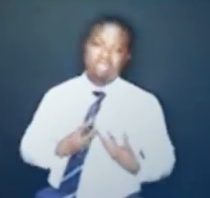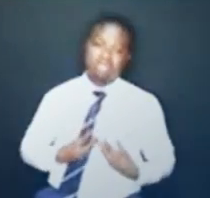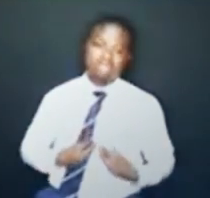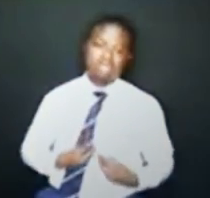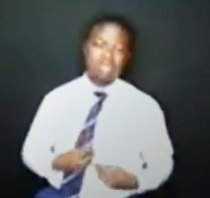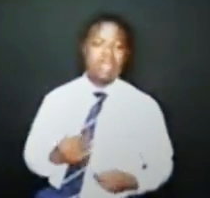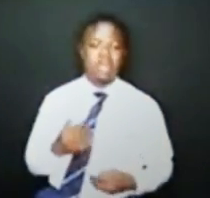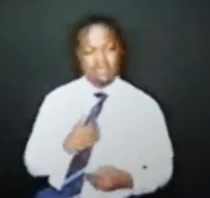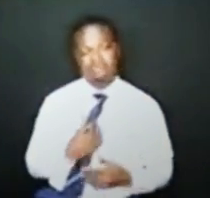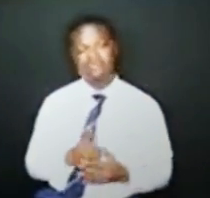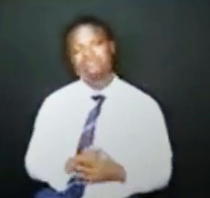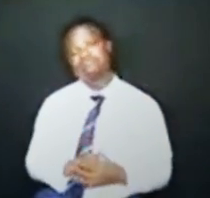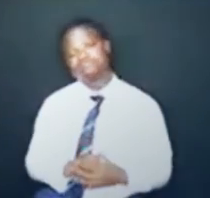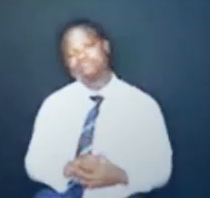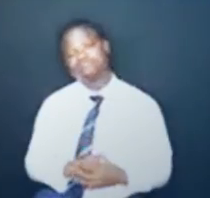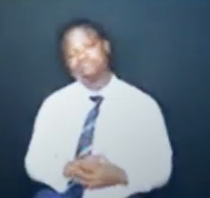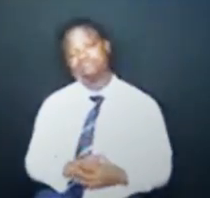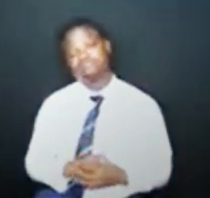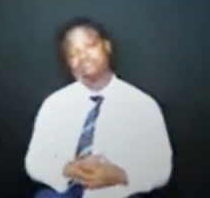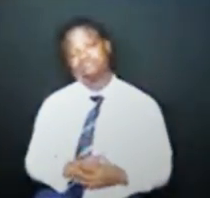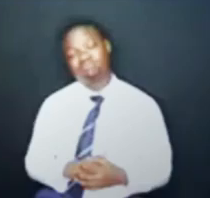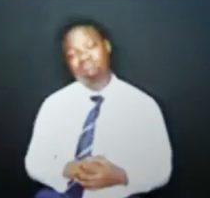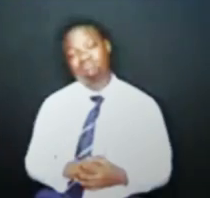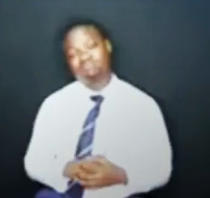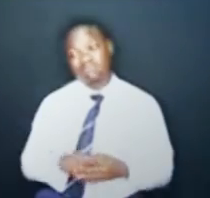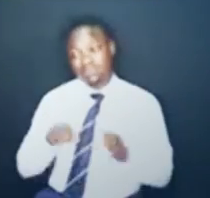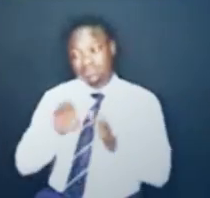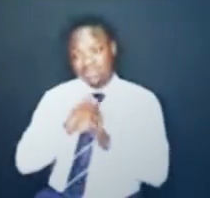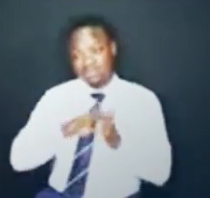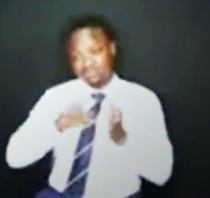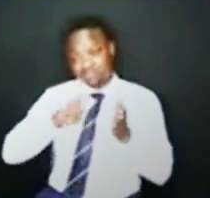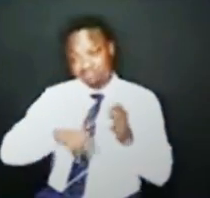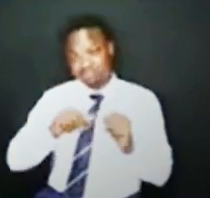Are we together? Let